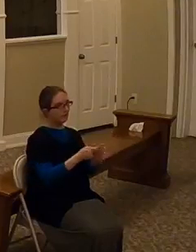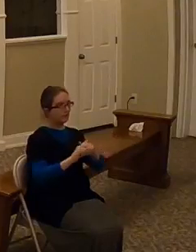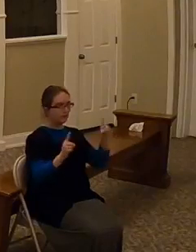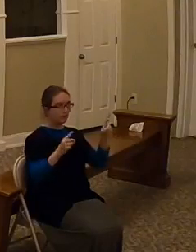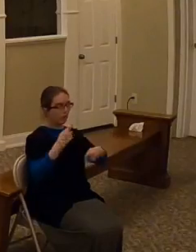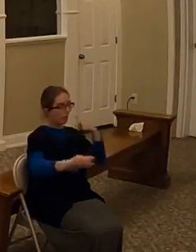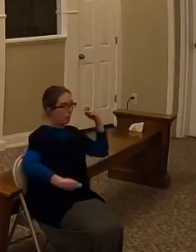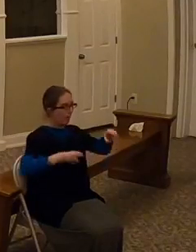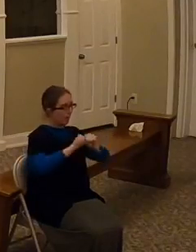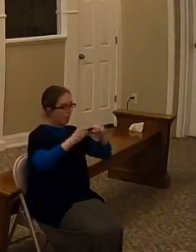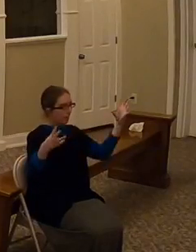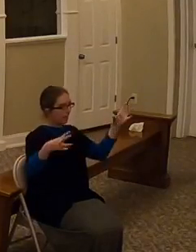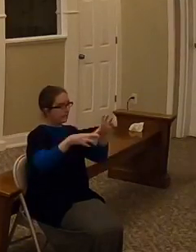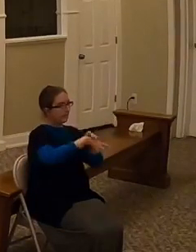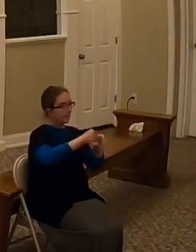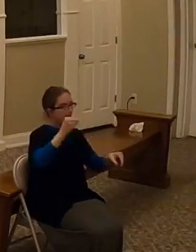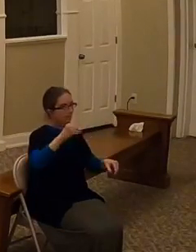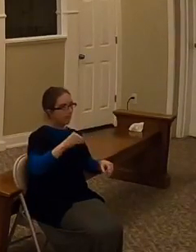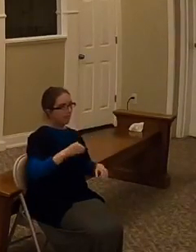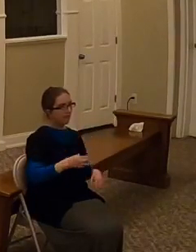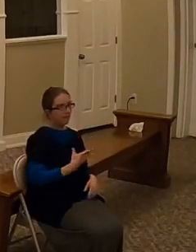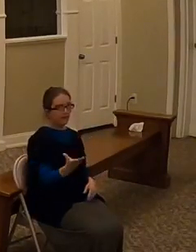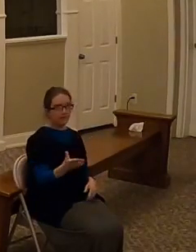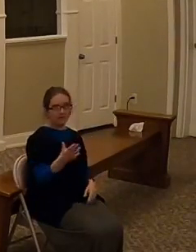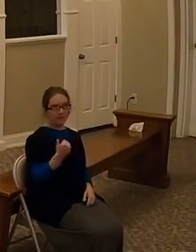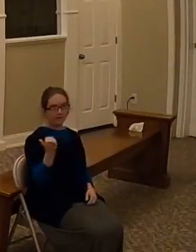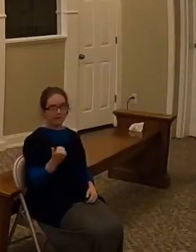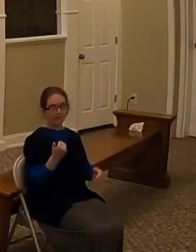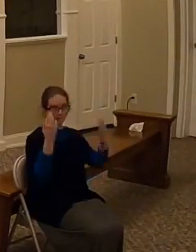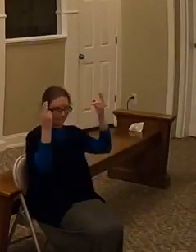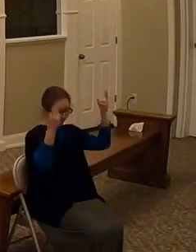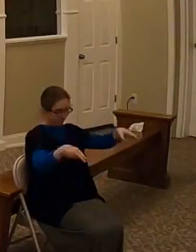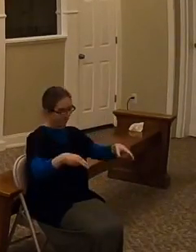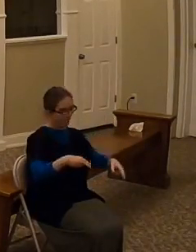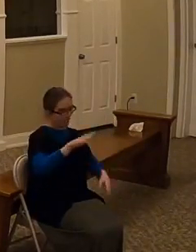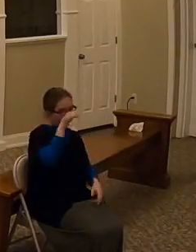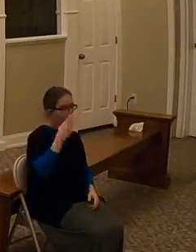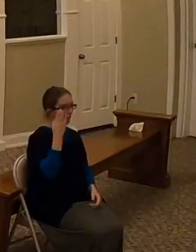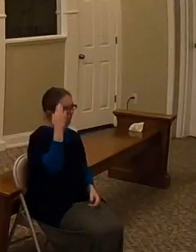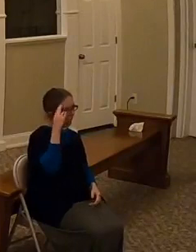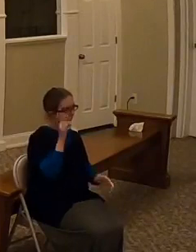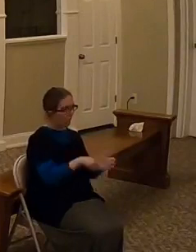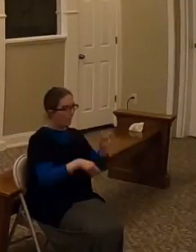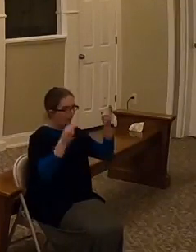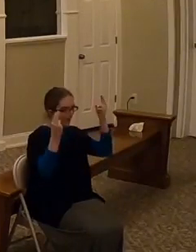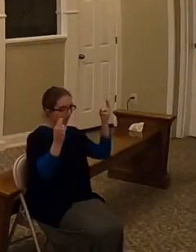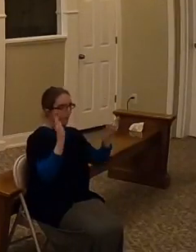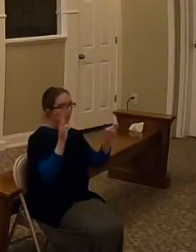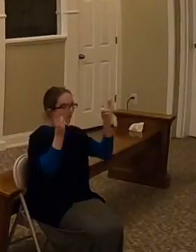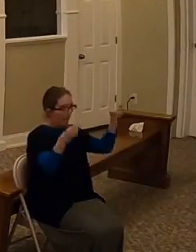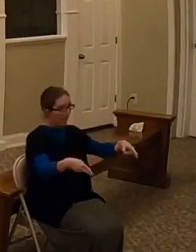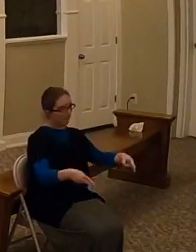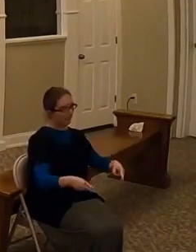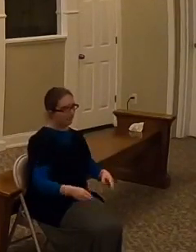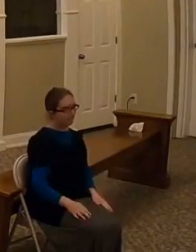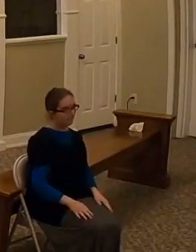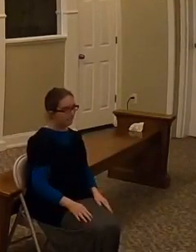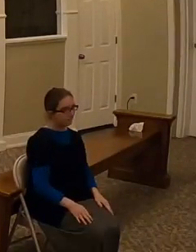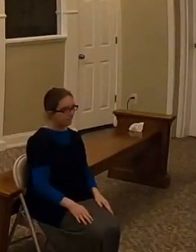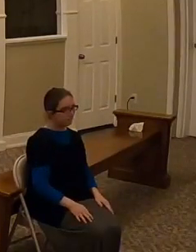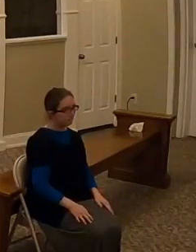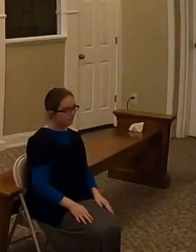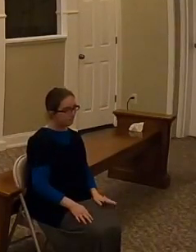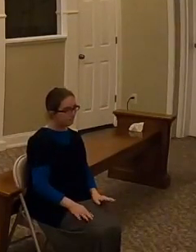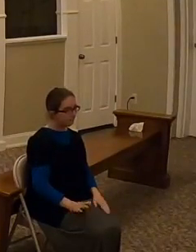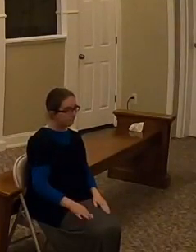Unless revival breaks out and something else goes on. And you never know around here what's liable to happen. Hallelujah.